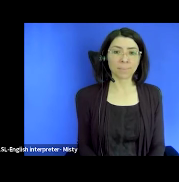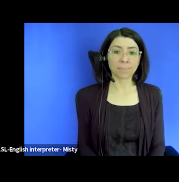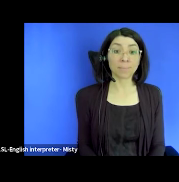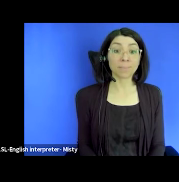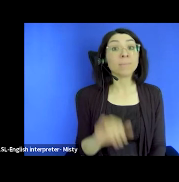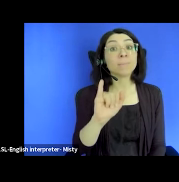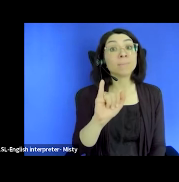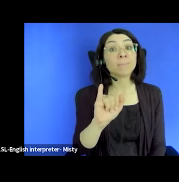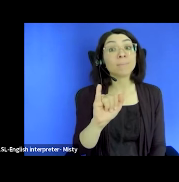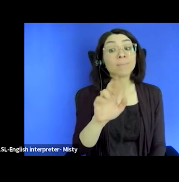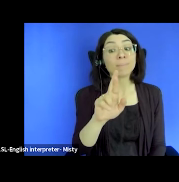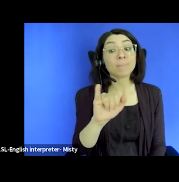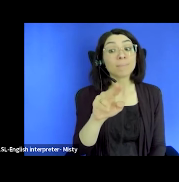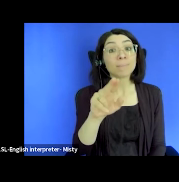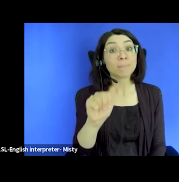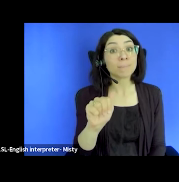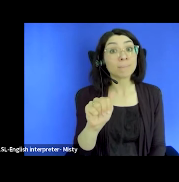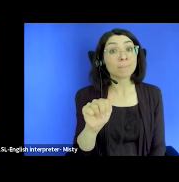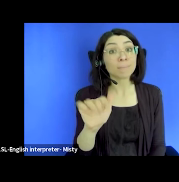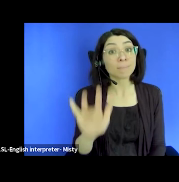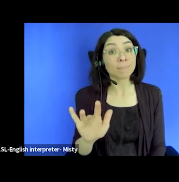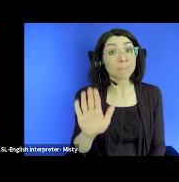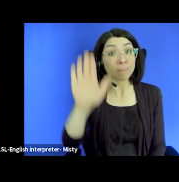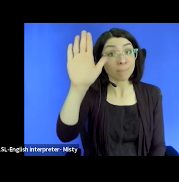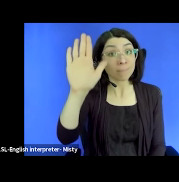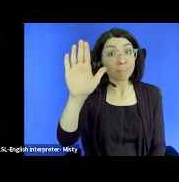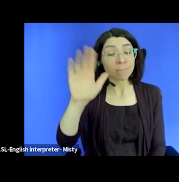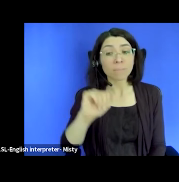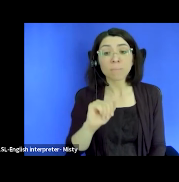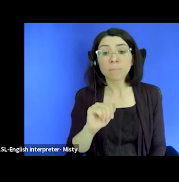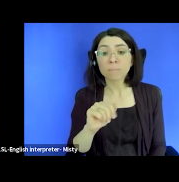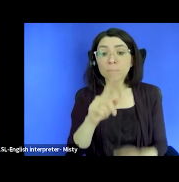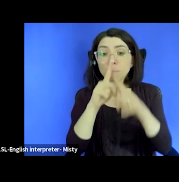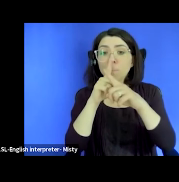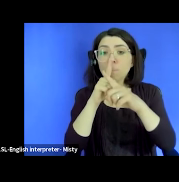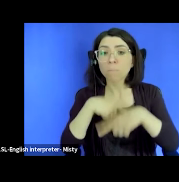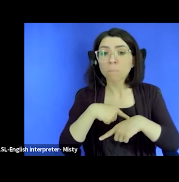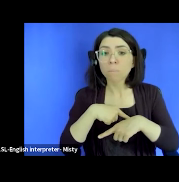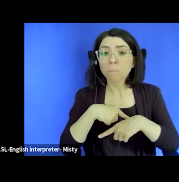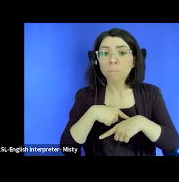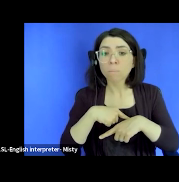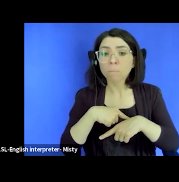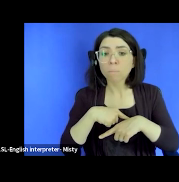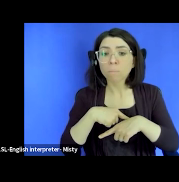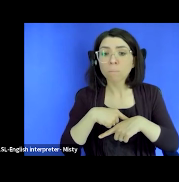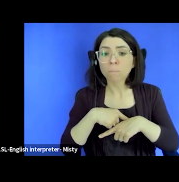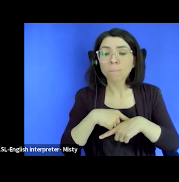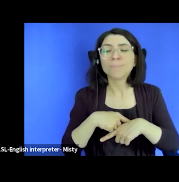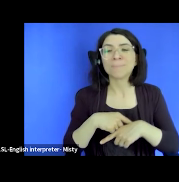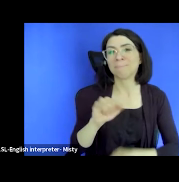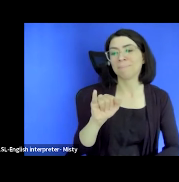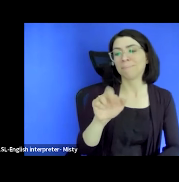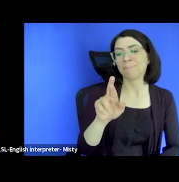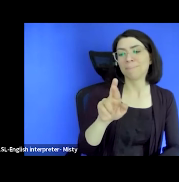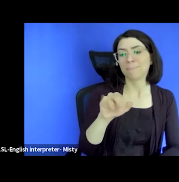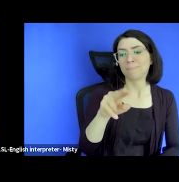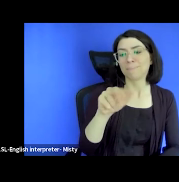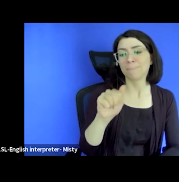Yeah, Irina, you have your hand up. You can. I'm going to ask you to unmute. Yes, thanks so much for